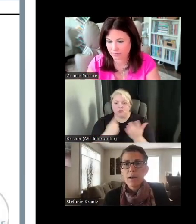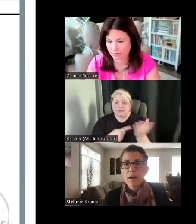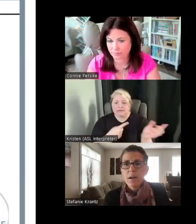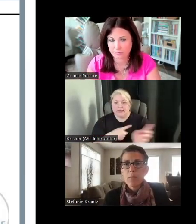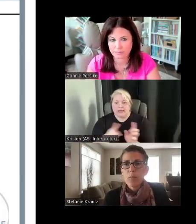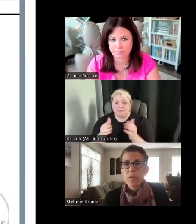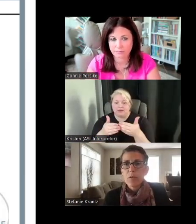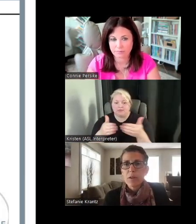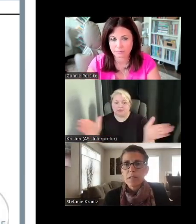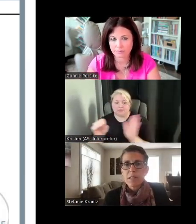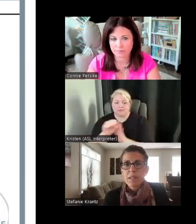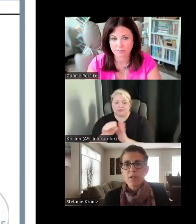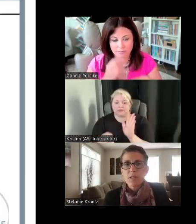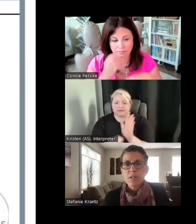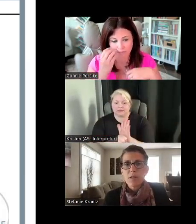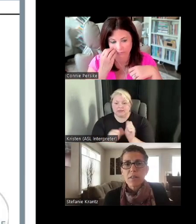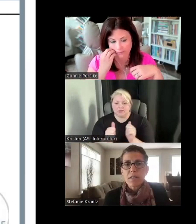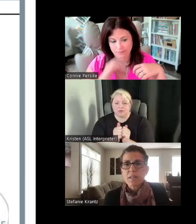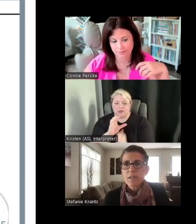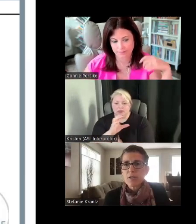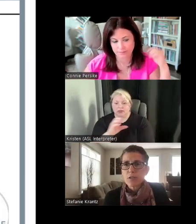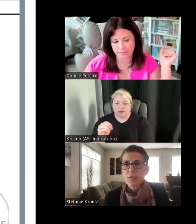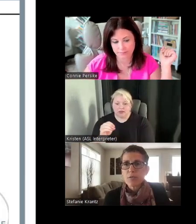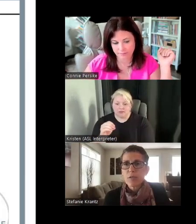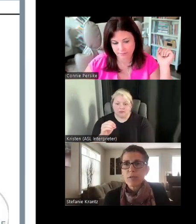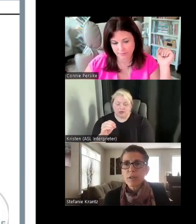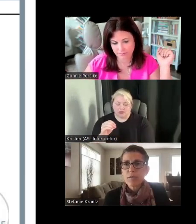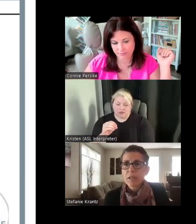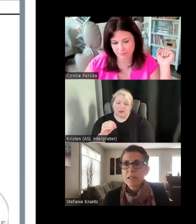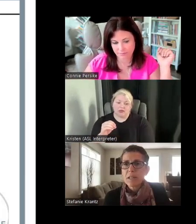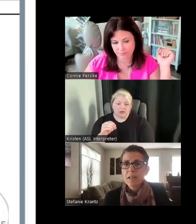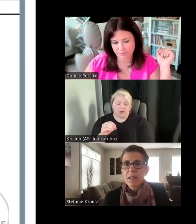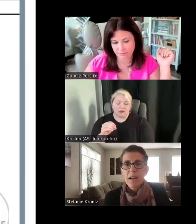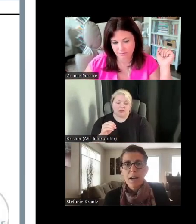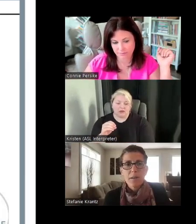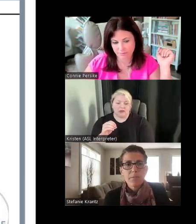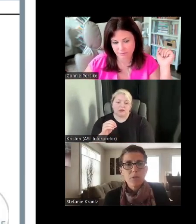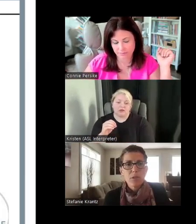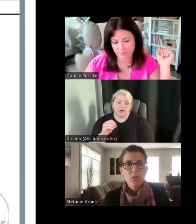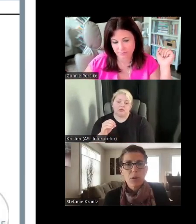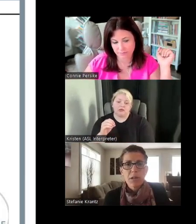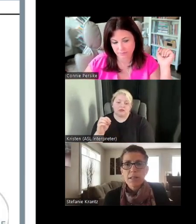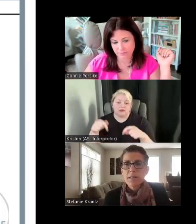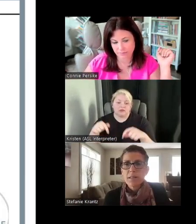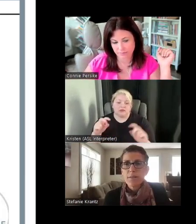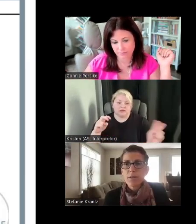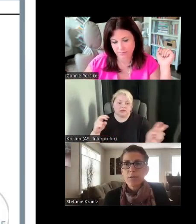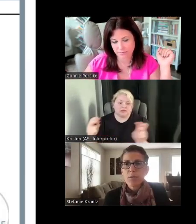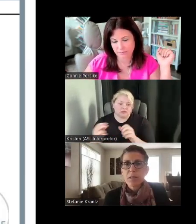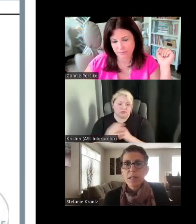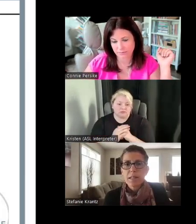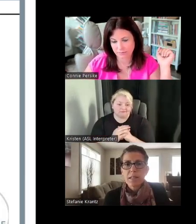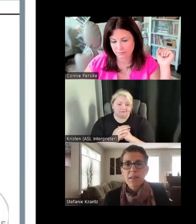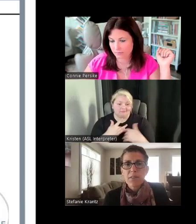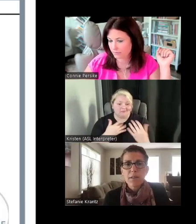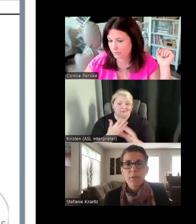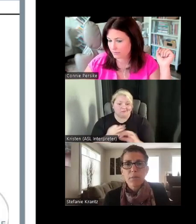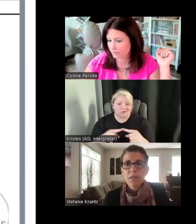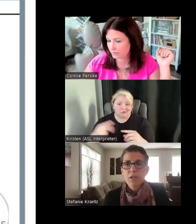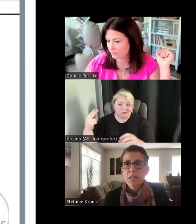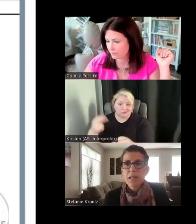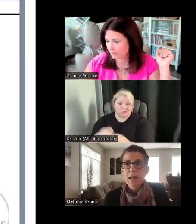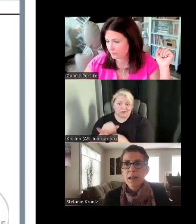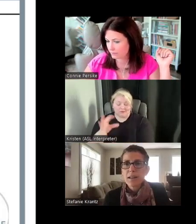statewide with the organizations on this issue. So feel free to join us if you would like to get